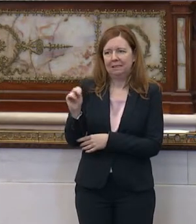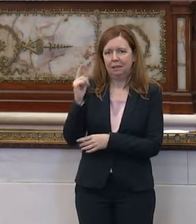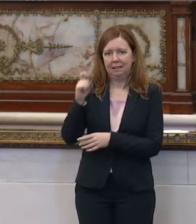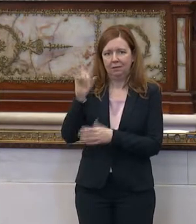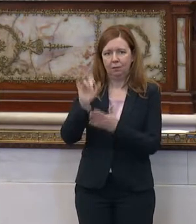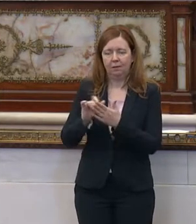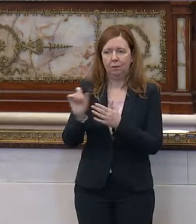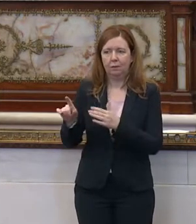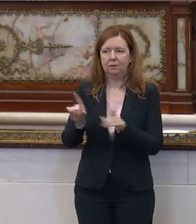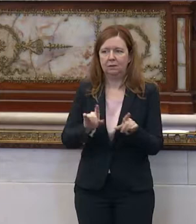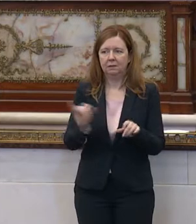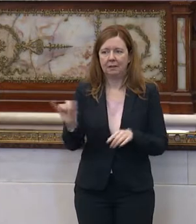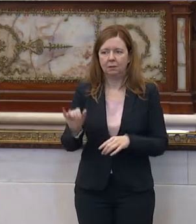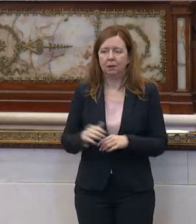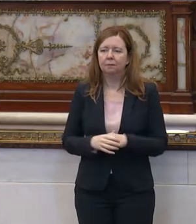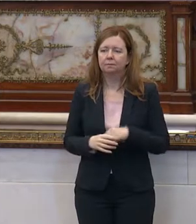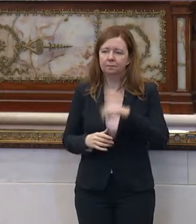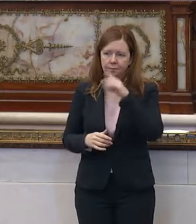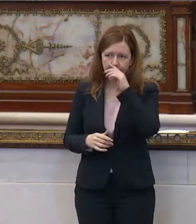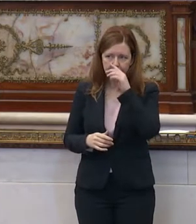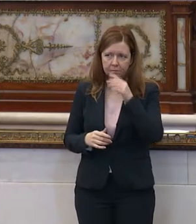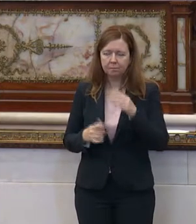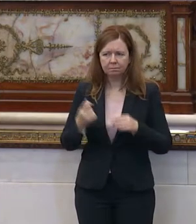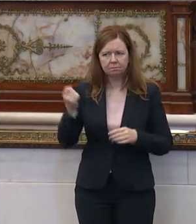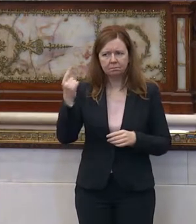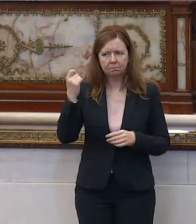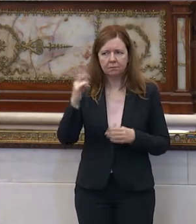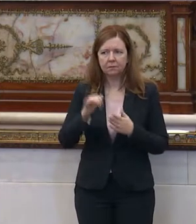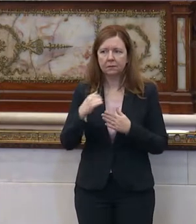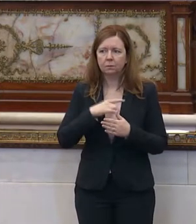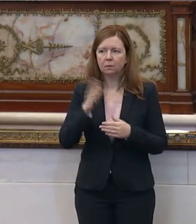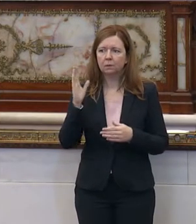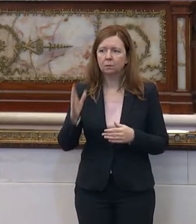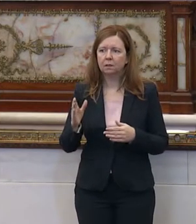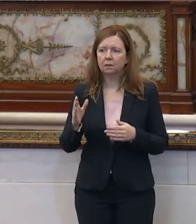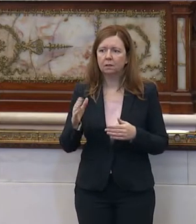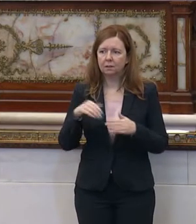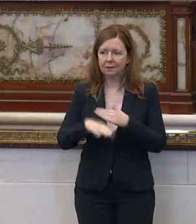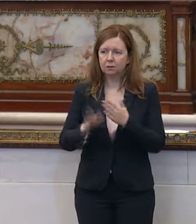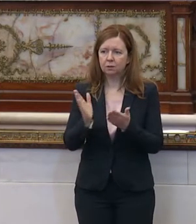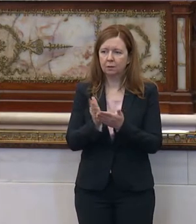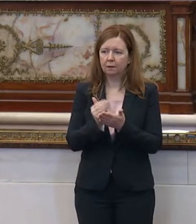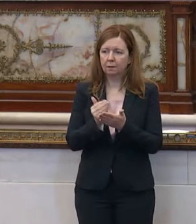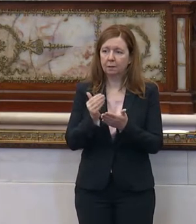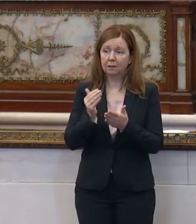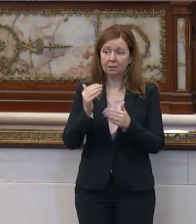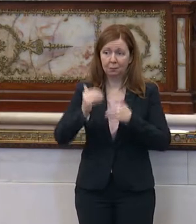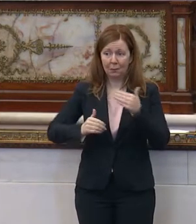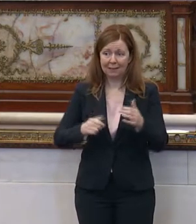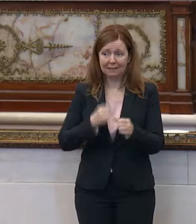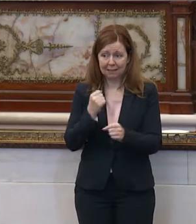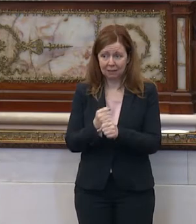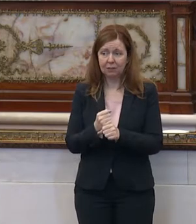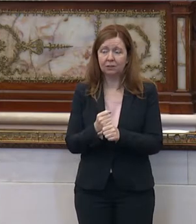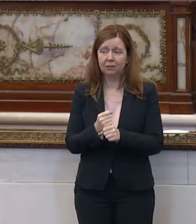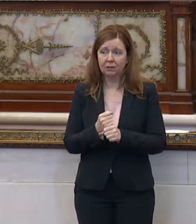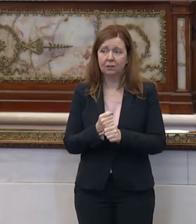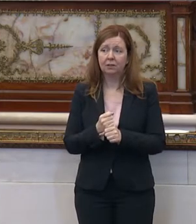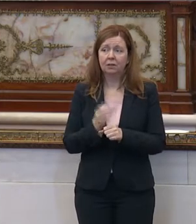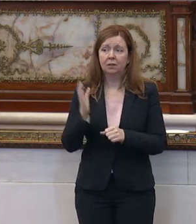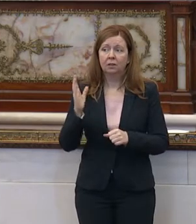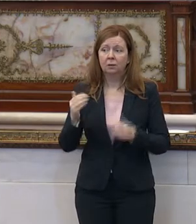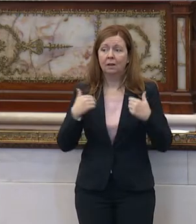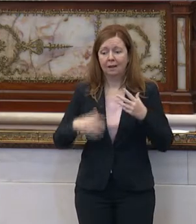well. You know, I'm understanding that we will be going into our budget process this year. Also, there